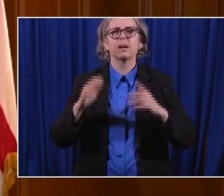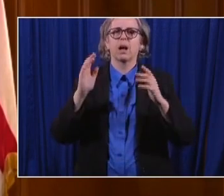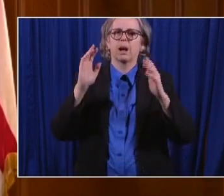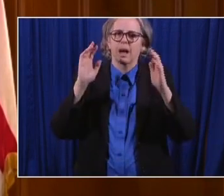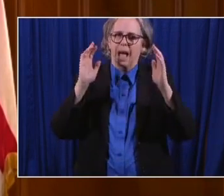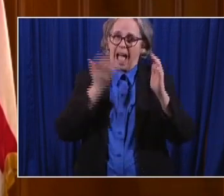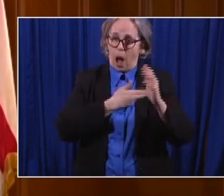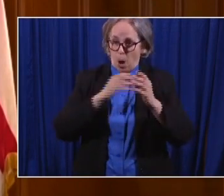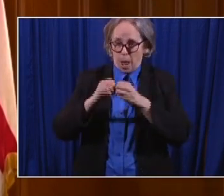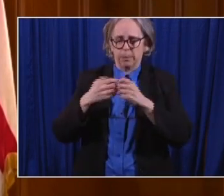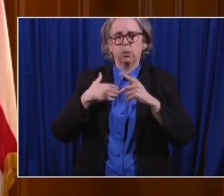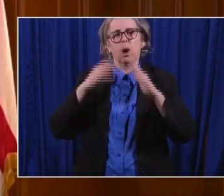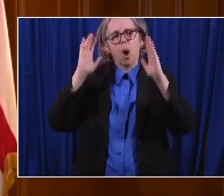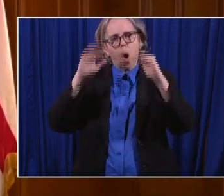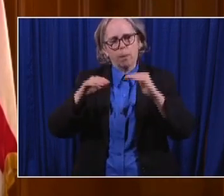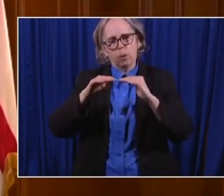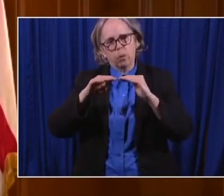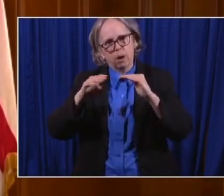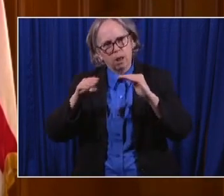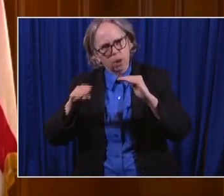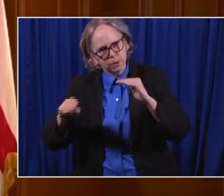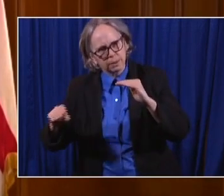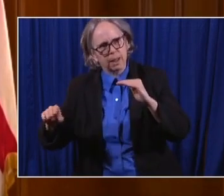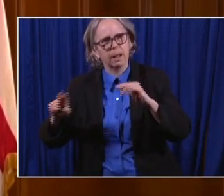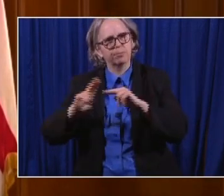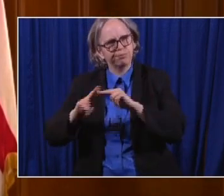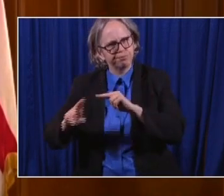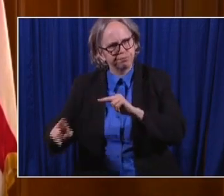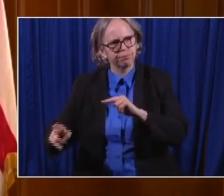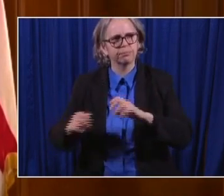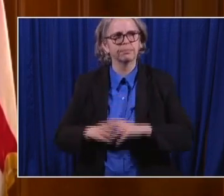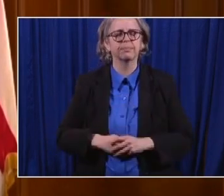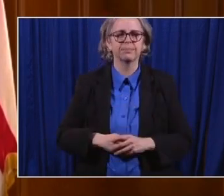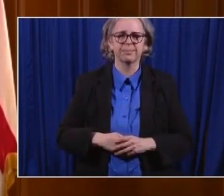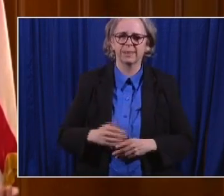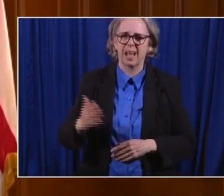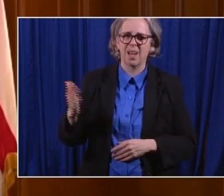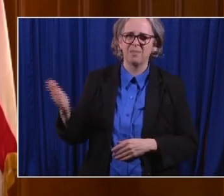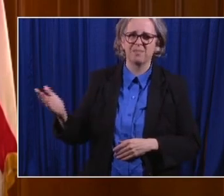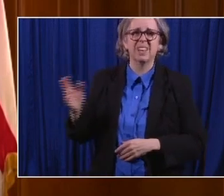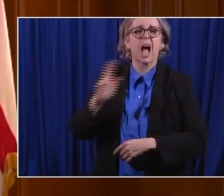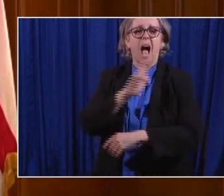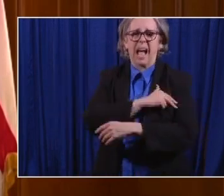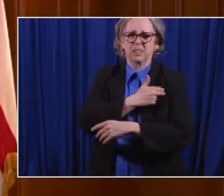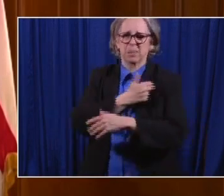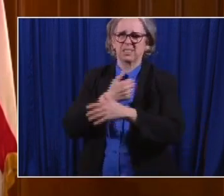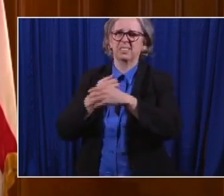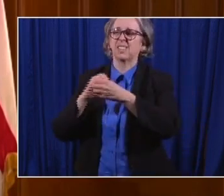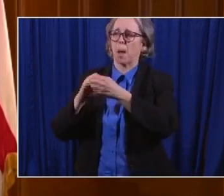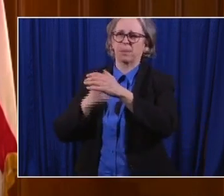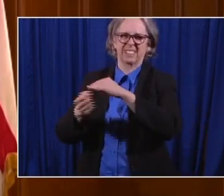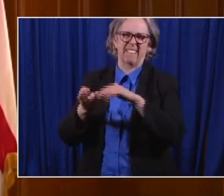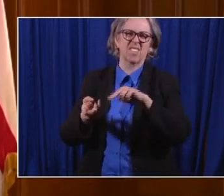very significant leveling off. If we look at the other numbers, unfortunately, our hospitalizations are higher than they have